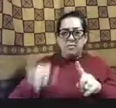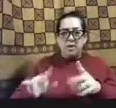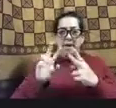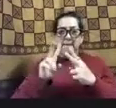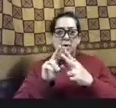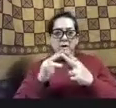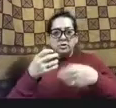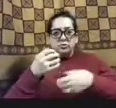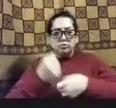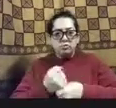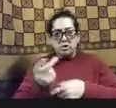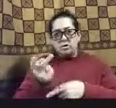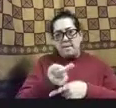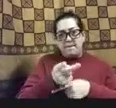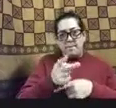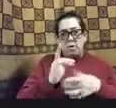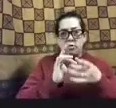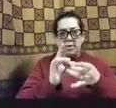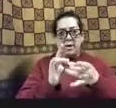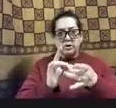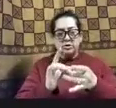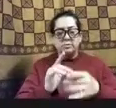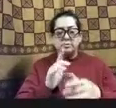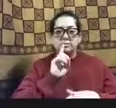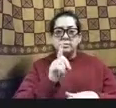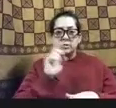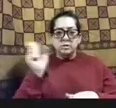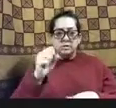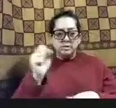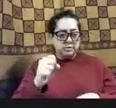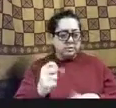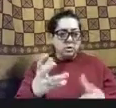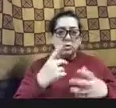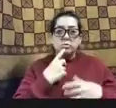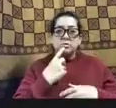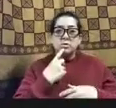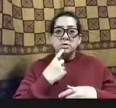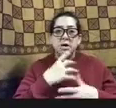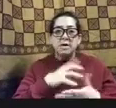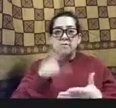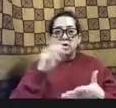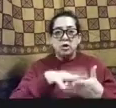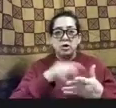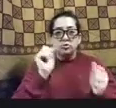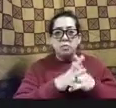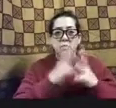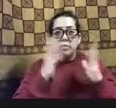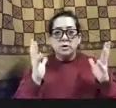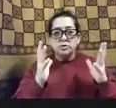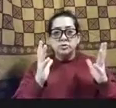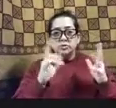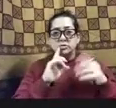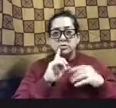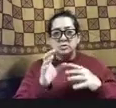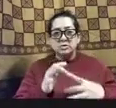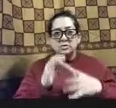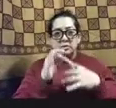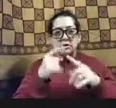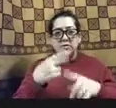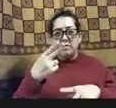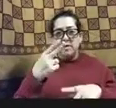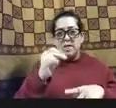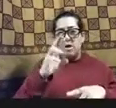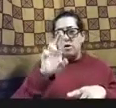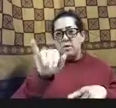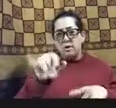and trust in those relationships. Absolutely. And I want to say that I've learned so much, actually, especially from Hilary,